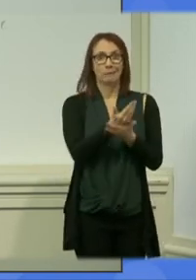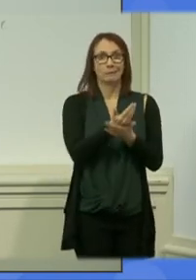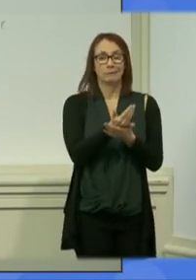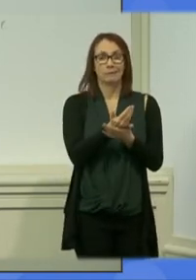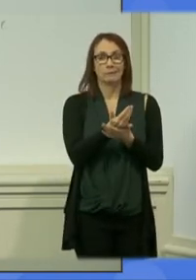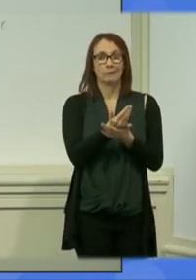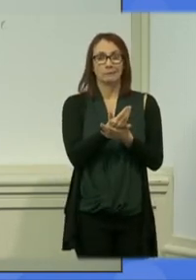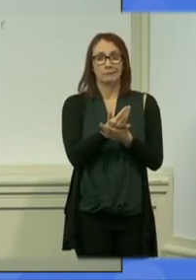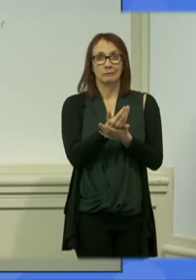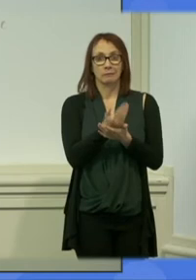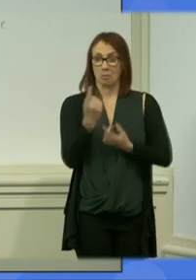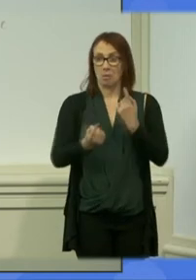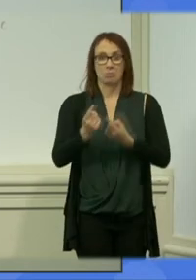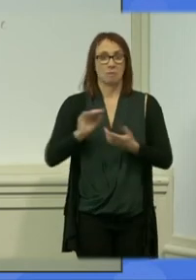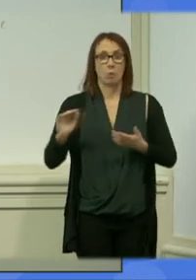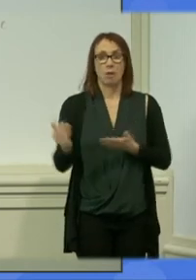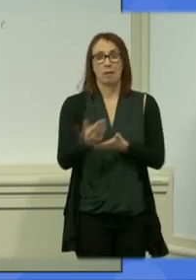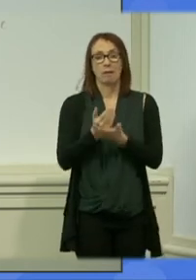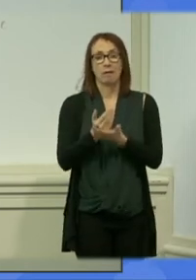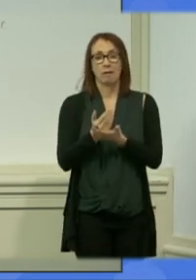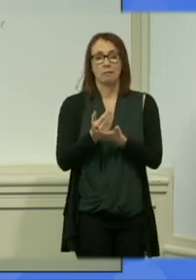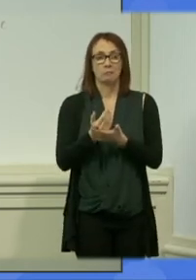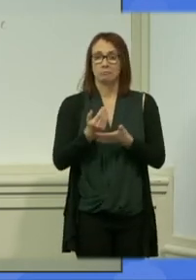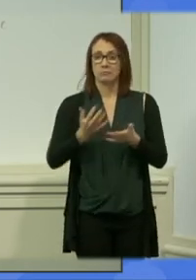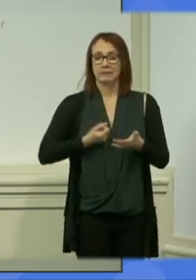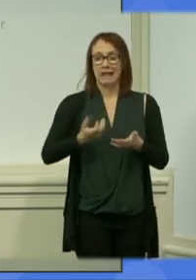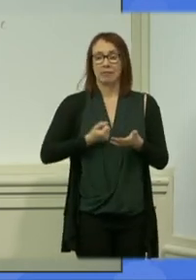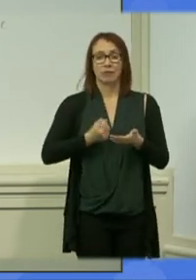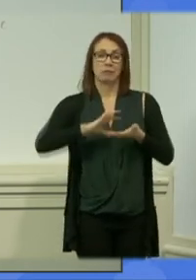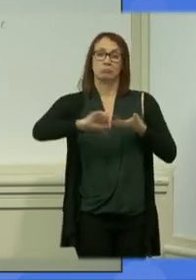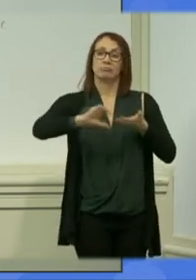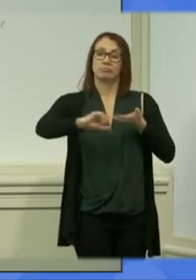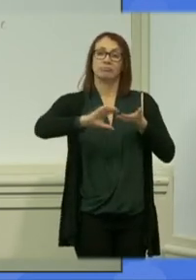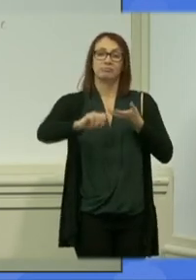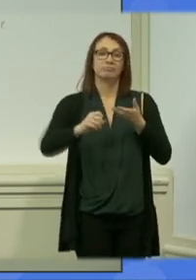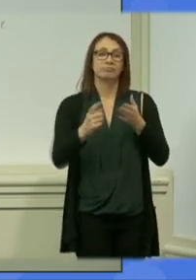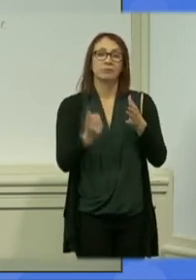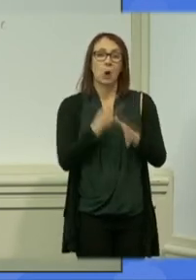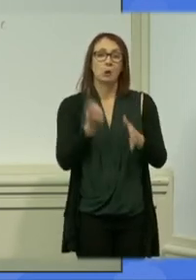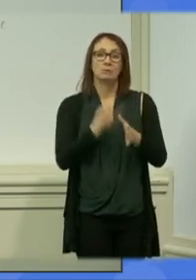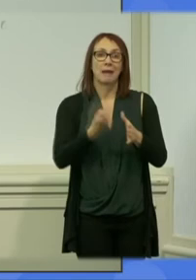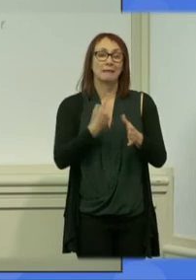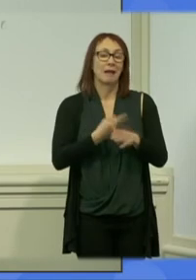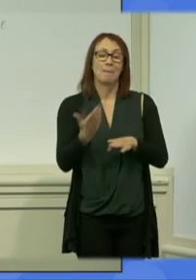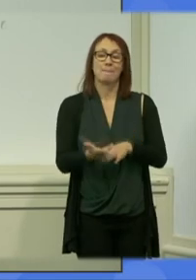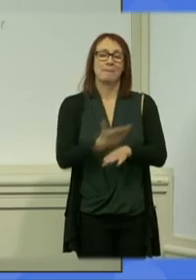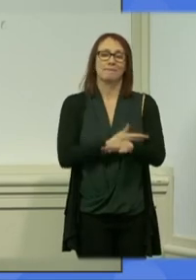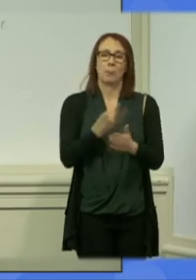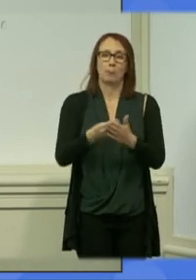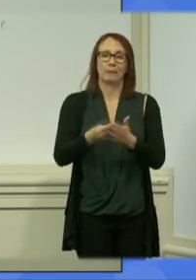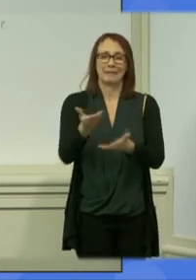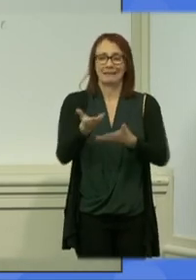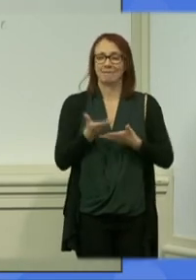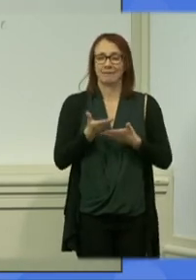pay for it, the collection. And it comes off your salaries, your pensions, as you all well know, long before you get the money in your hand.